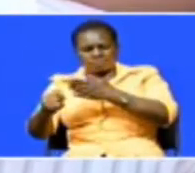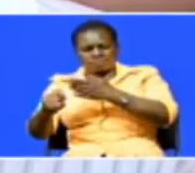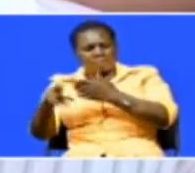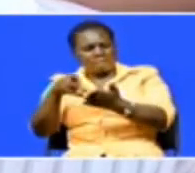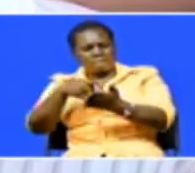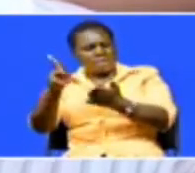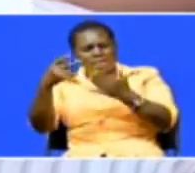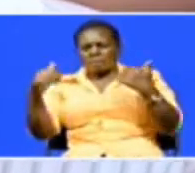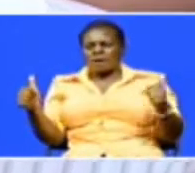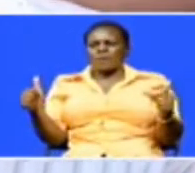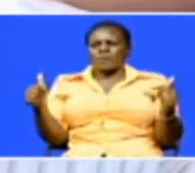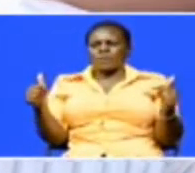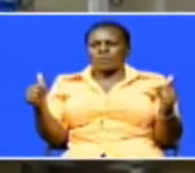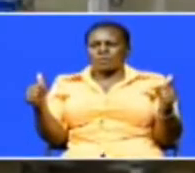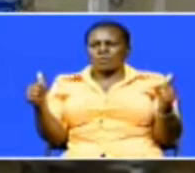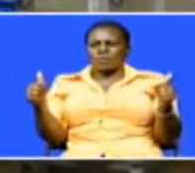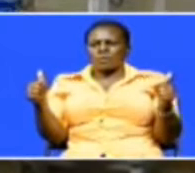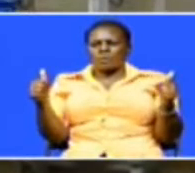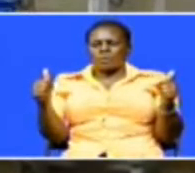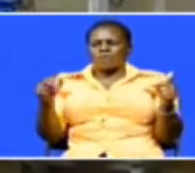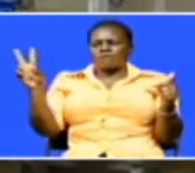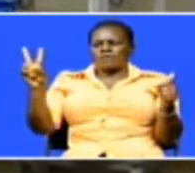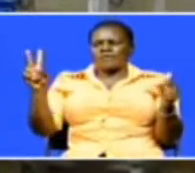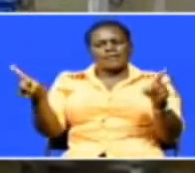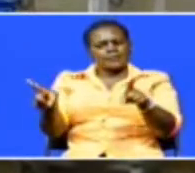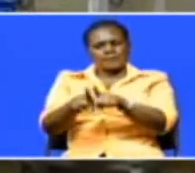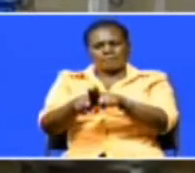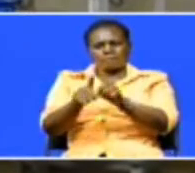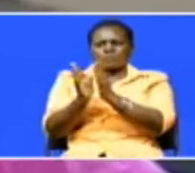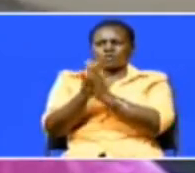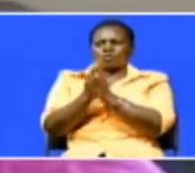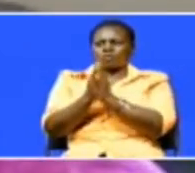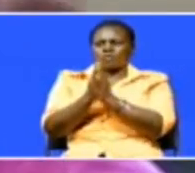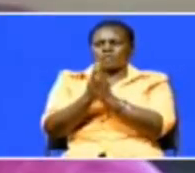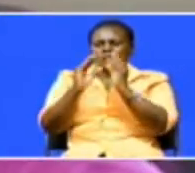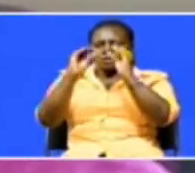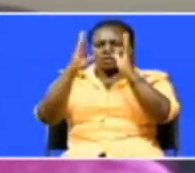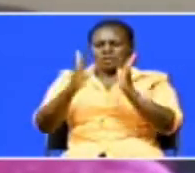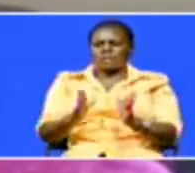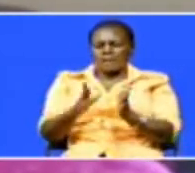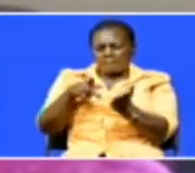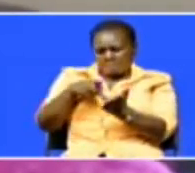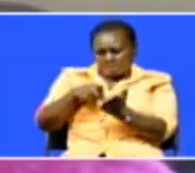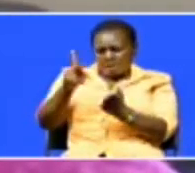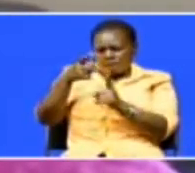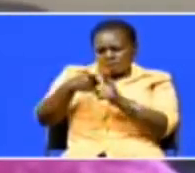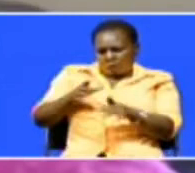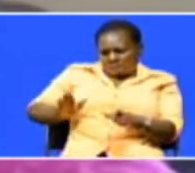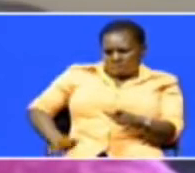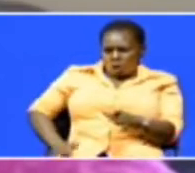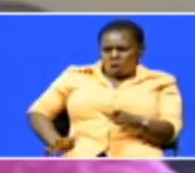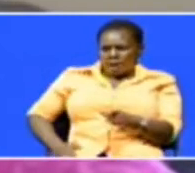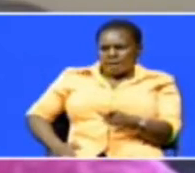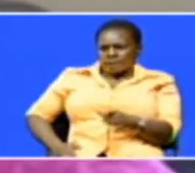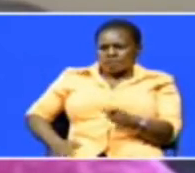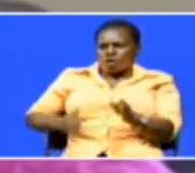wame delay kulipa the owners. In Vihiga County, it is a similar situation. Teachers are being forced to pay for their cost if bills